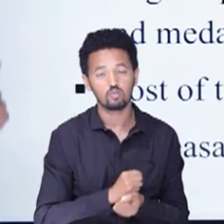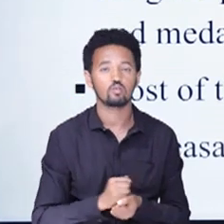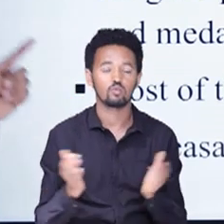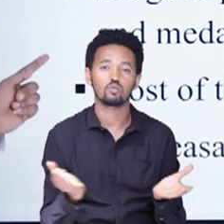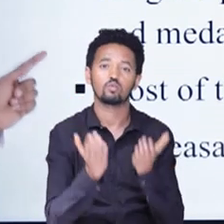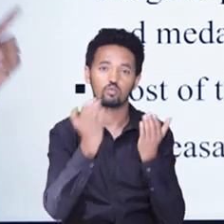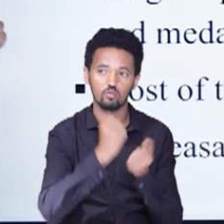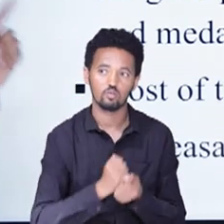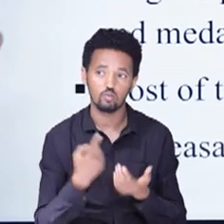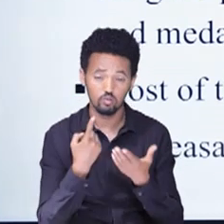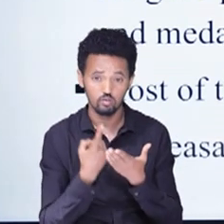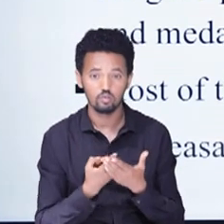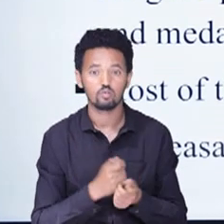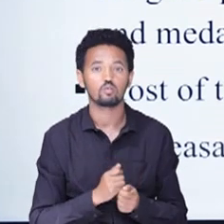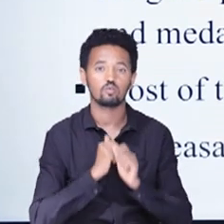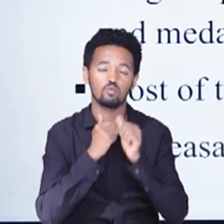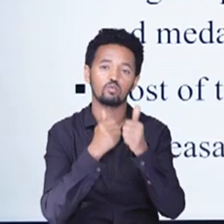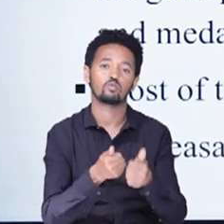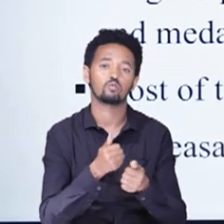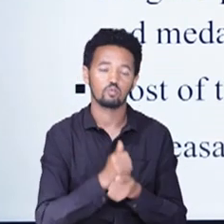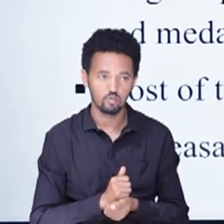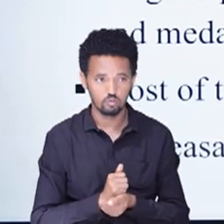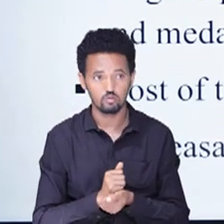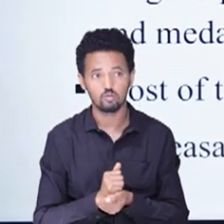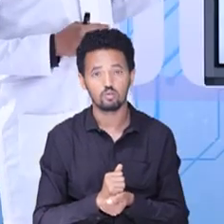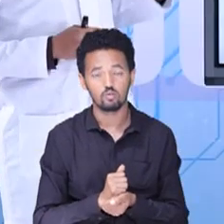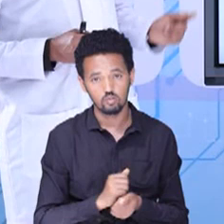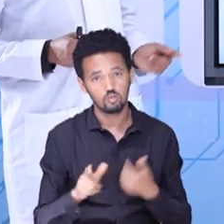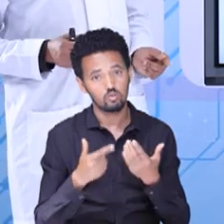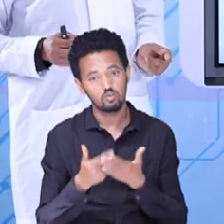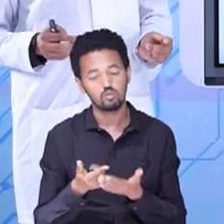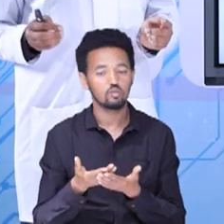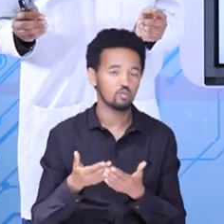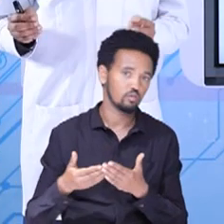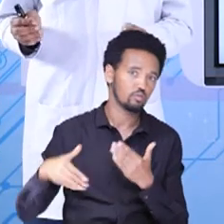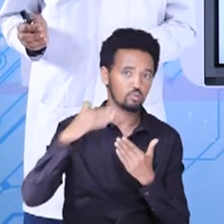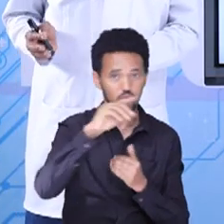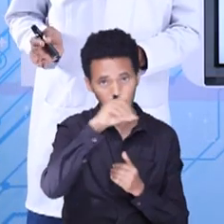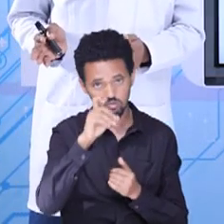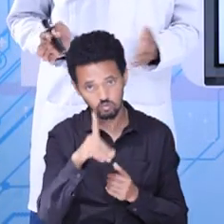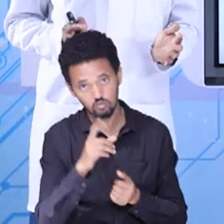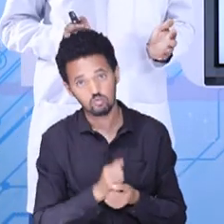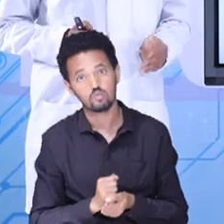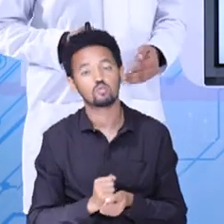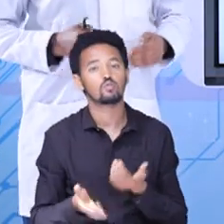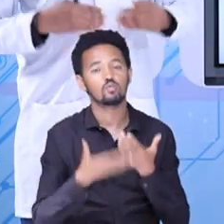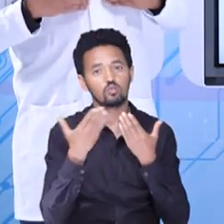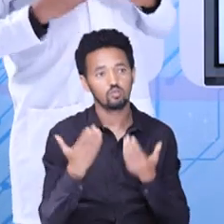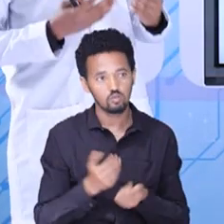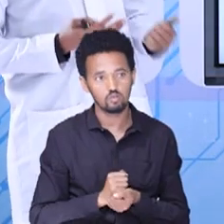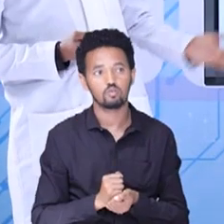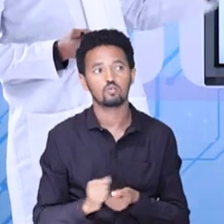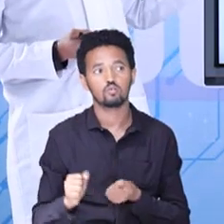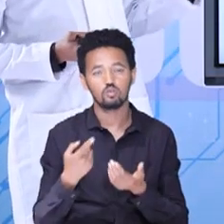awards, titles, and medals for the peasant. Most of the question of the peasant was solved. Then